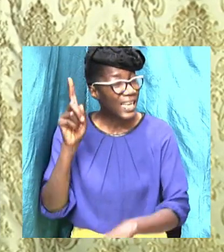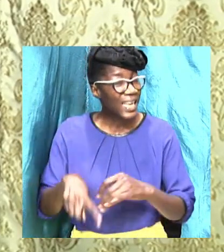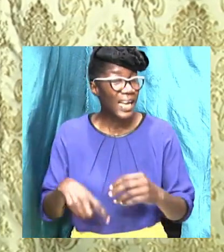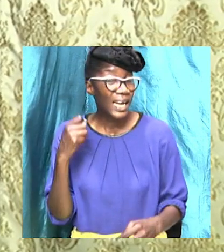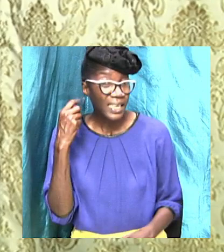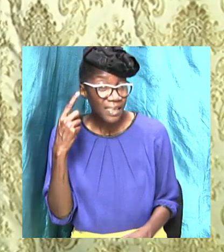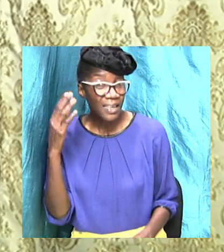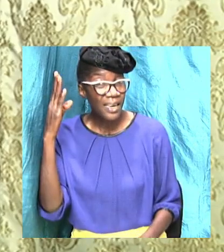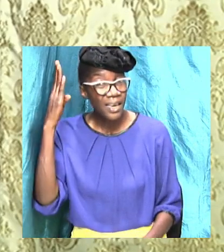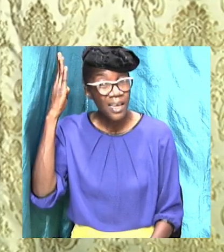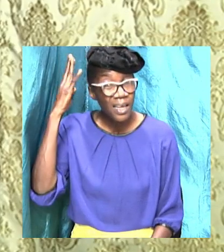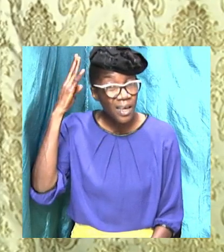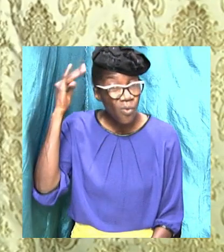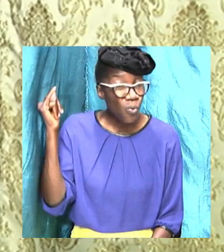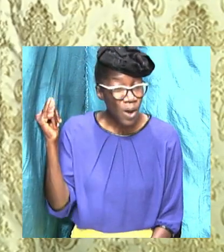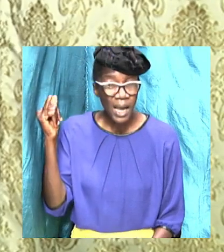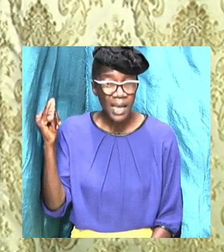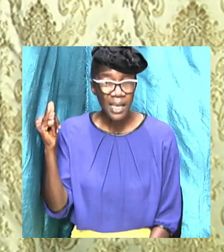Why is it that we want